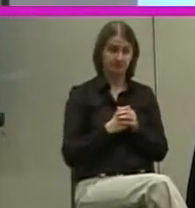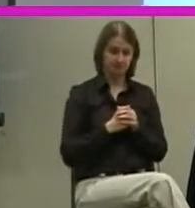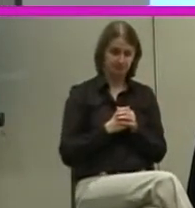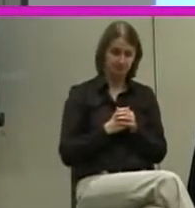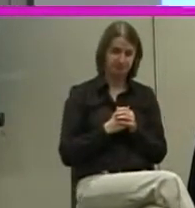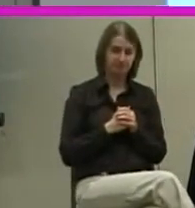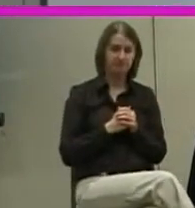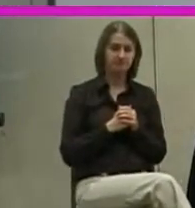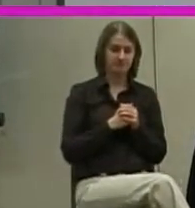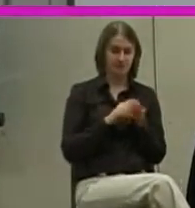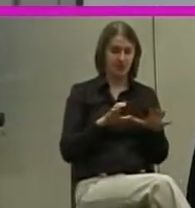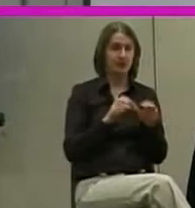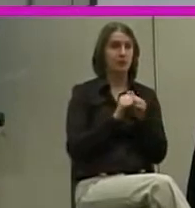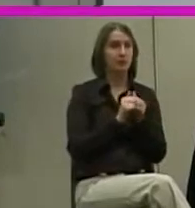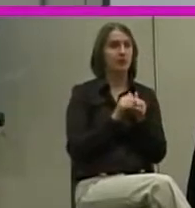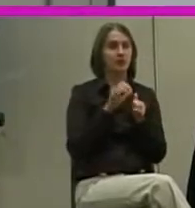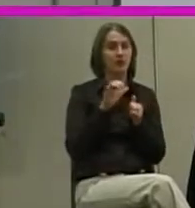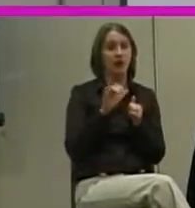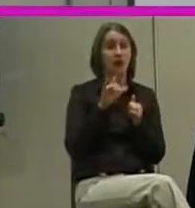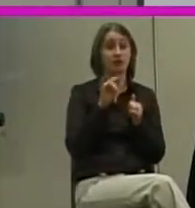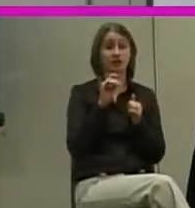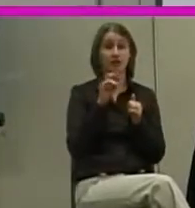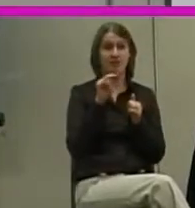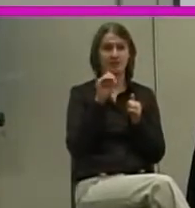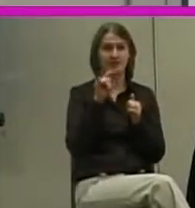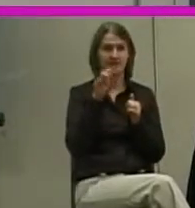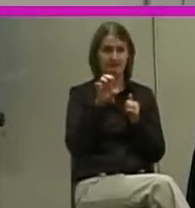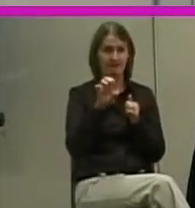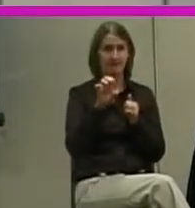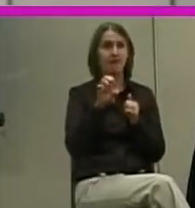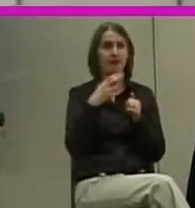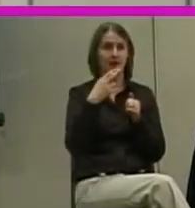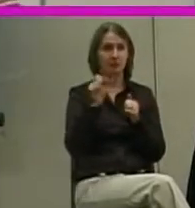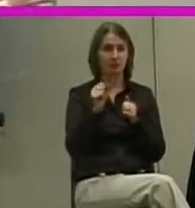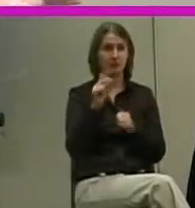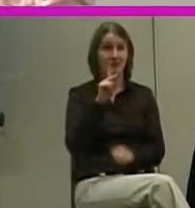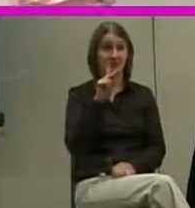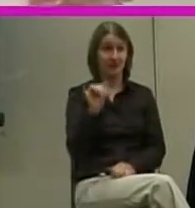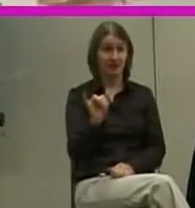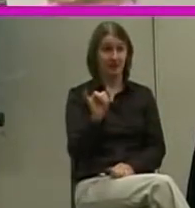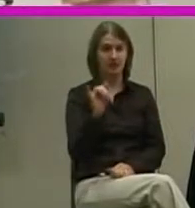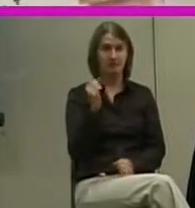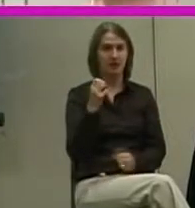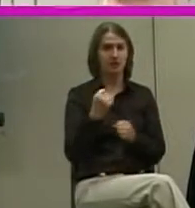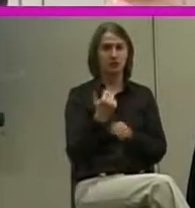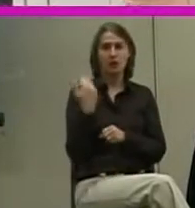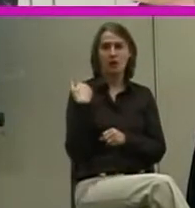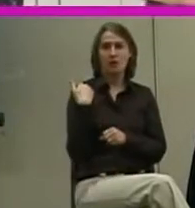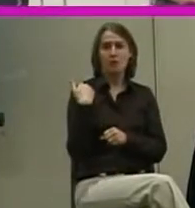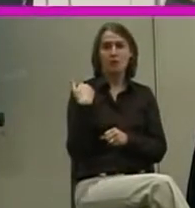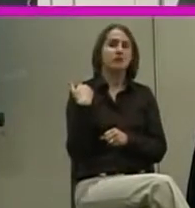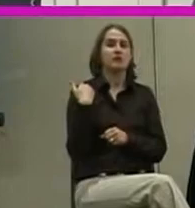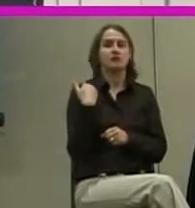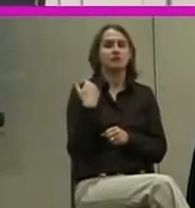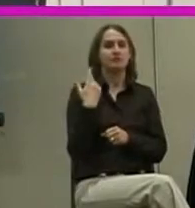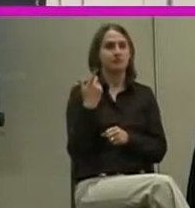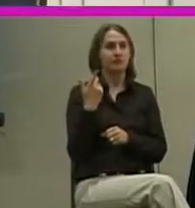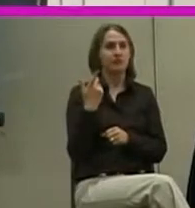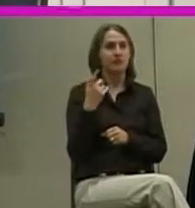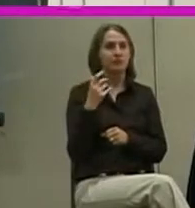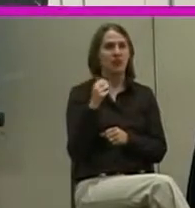the alternative high school in Lexington, Kentucky years ago. And even with, this is the alternative high school,